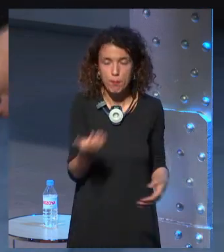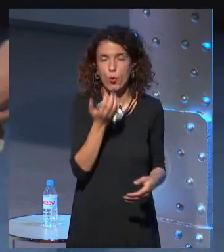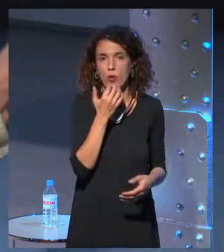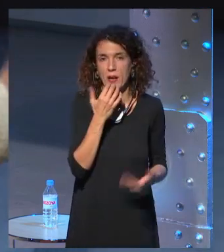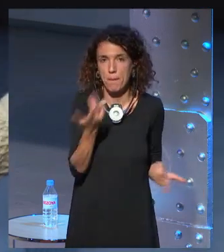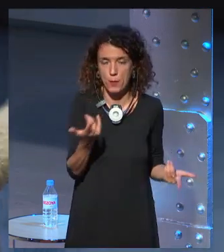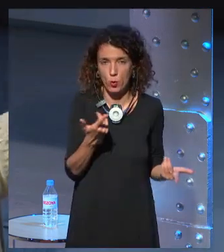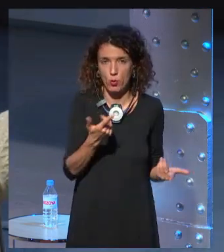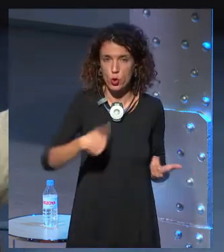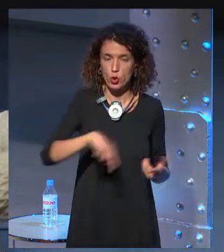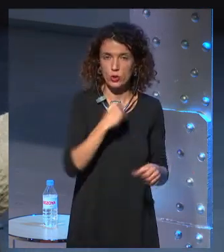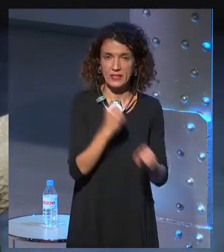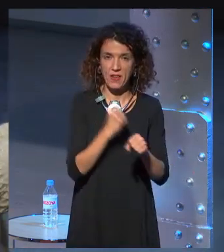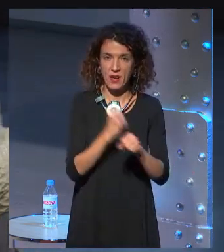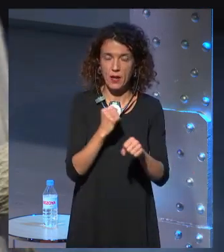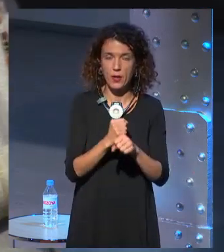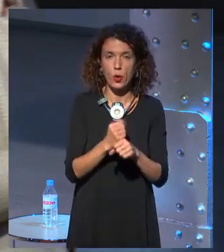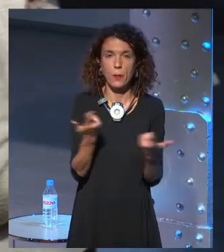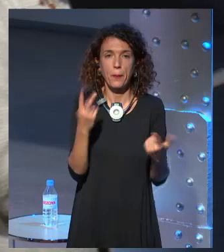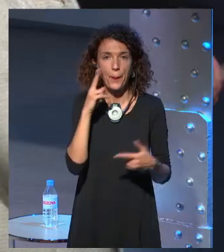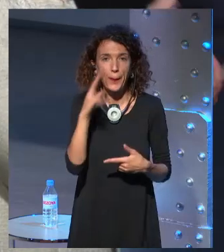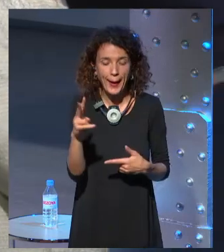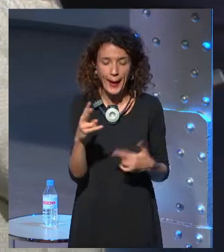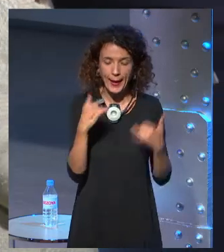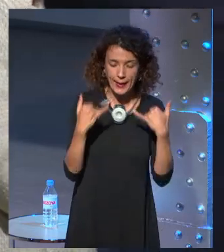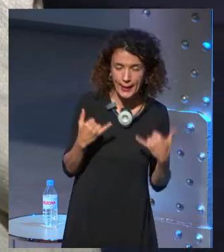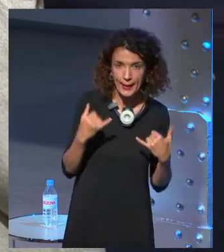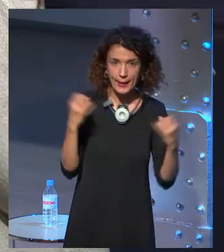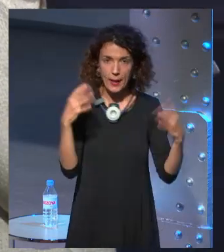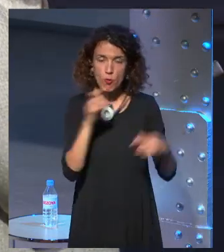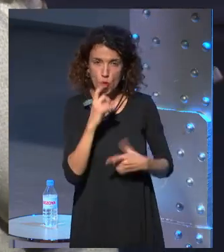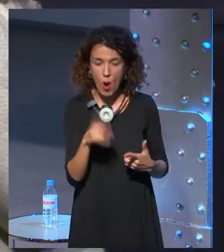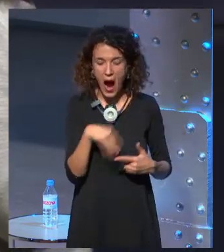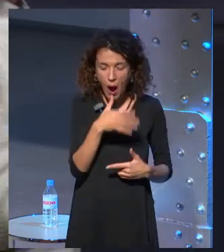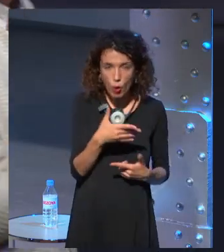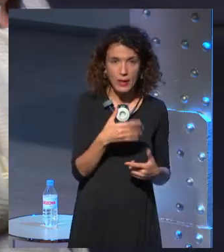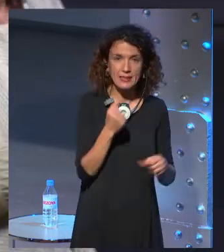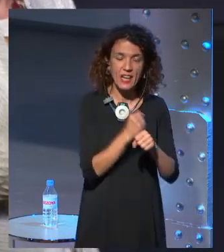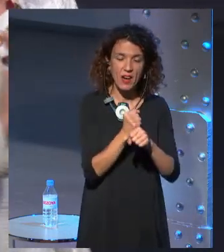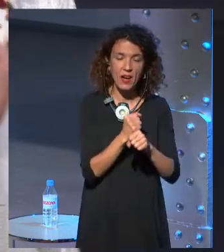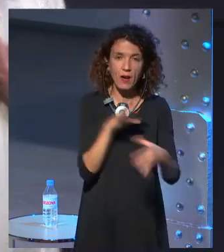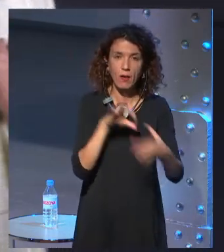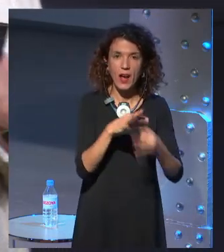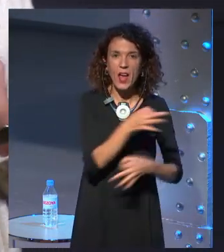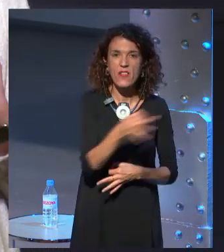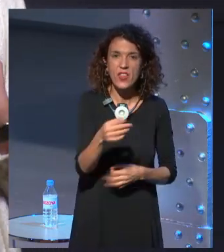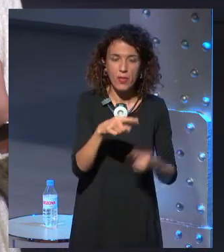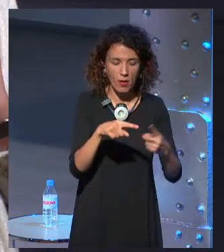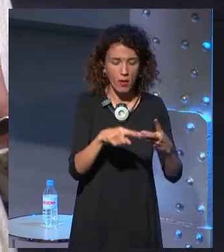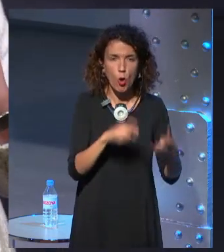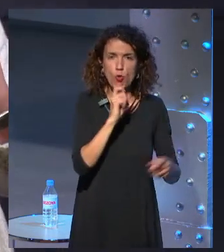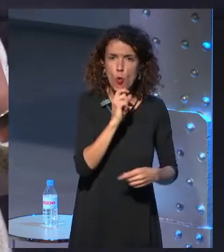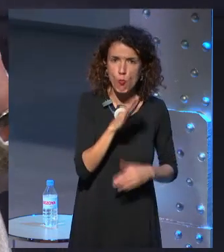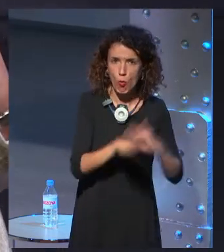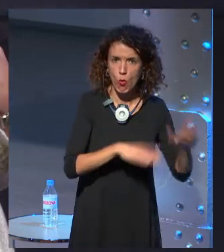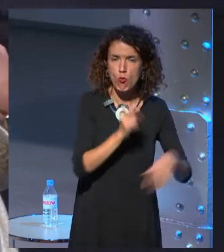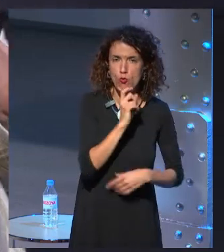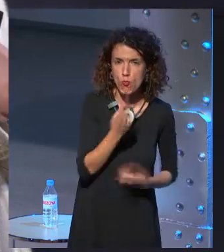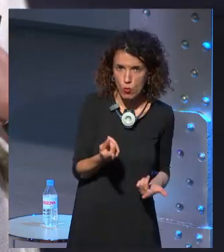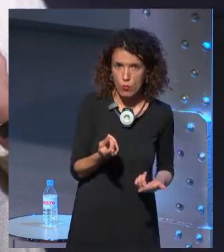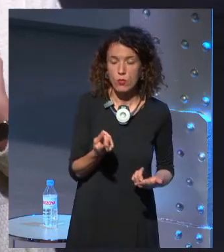Now we have to figure out how we work with efficiency. The second thing we have to figure out is what are we as